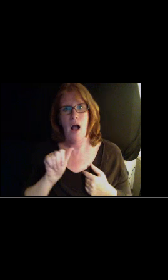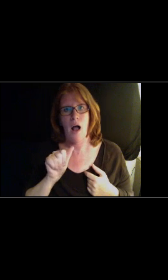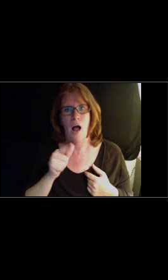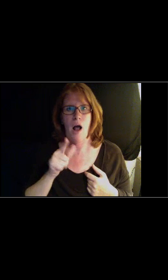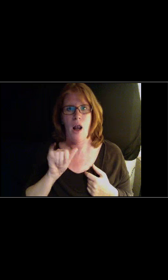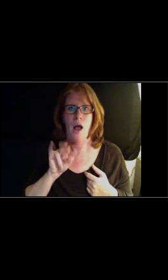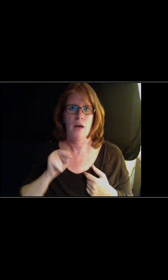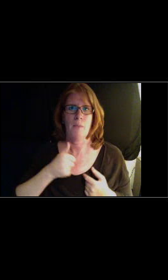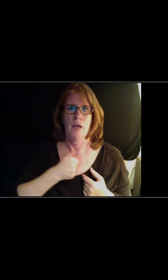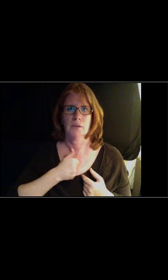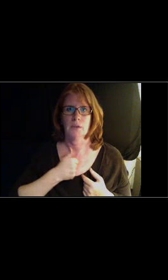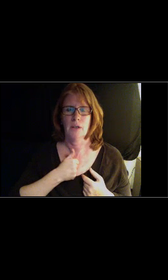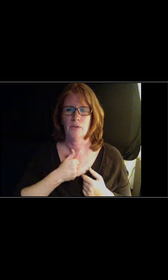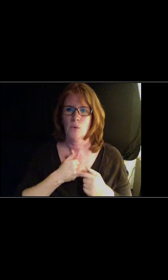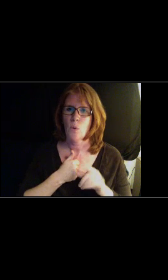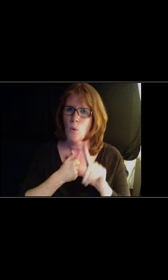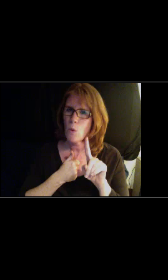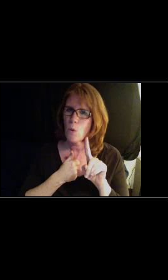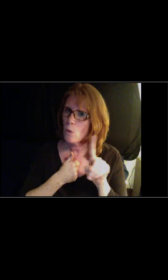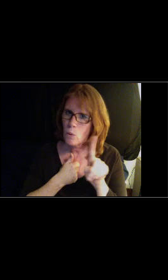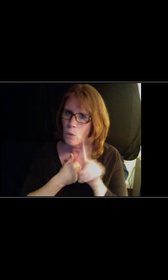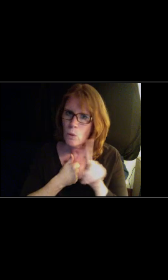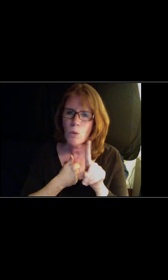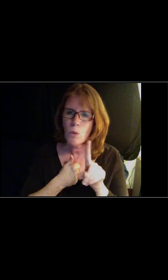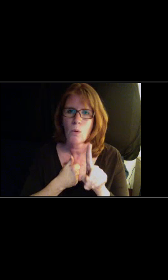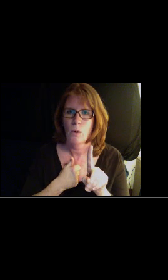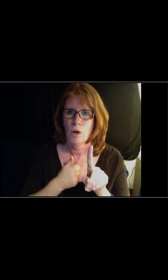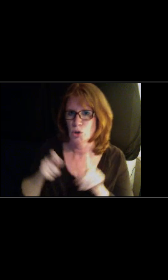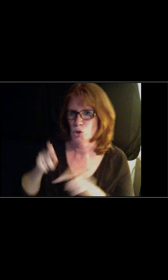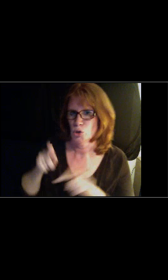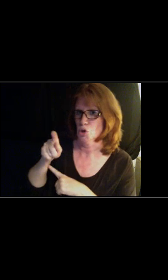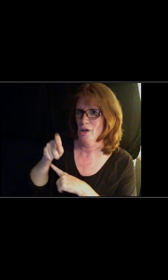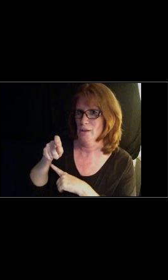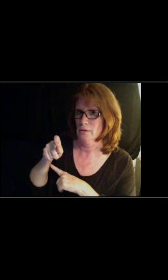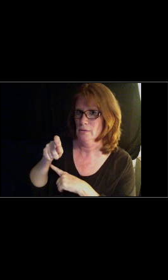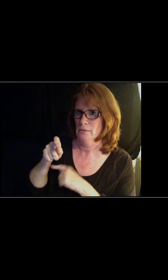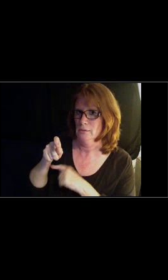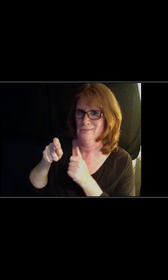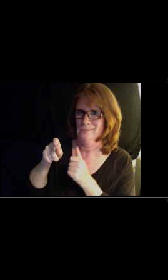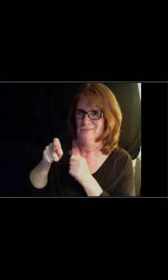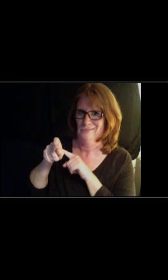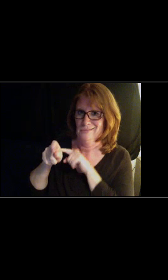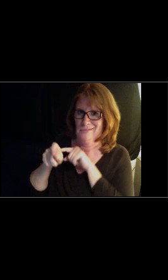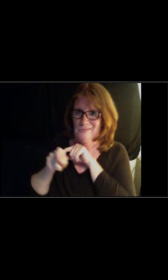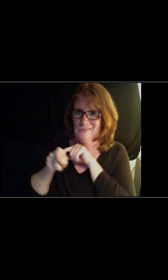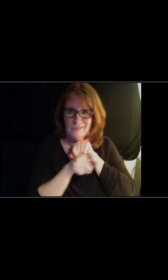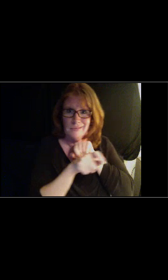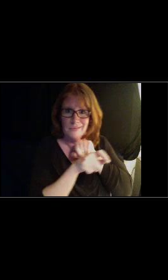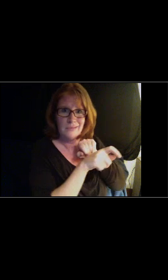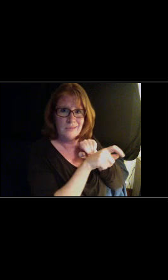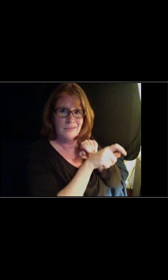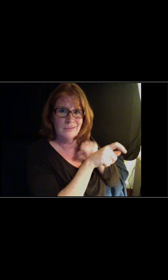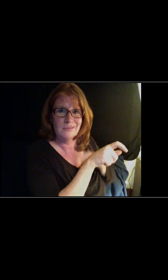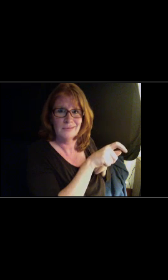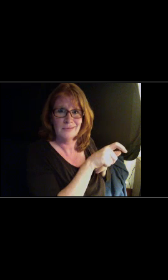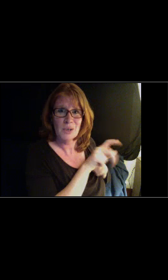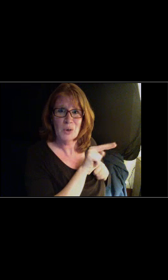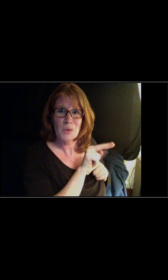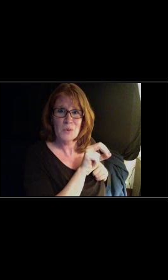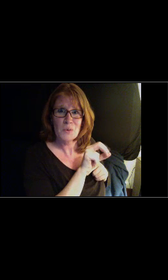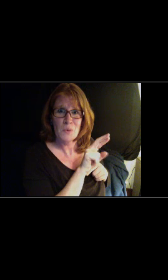about decision-making and aligning yourself with something, it's not necessarily